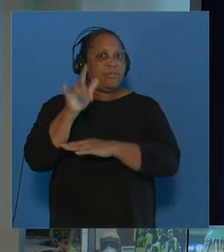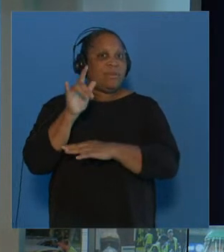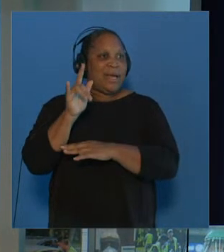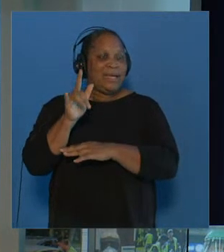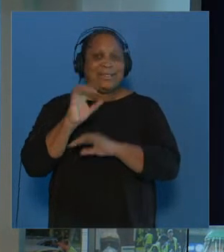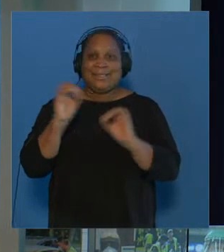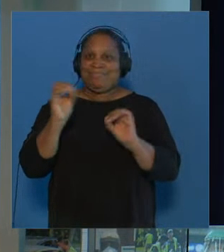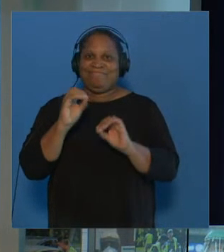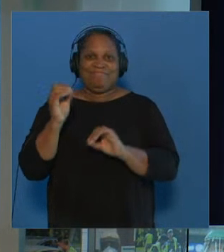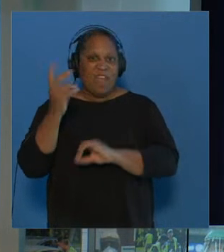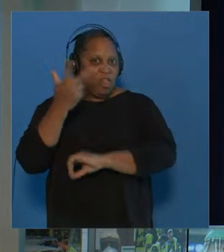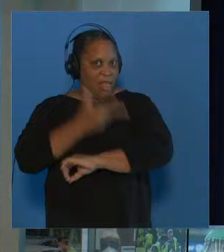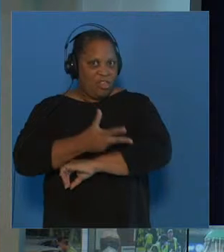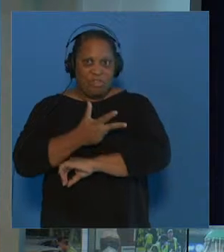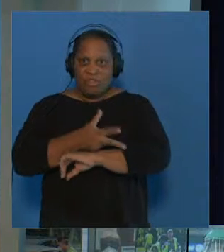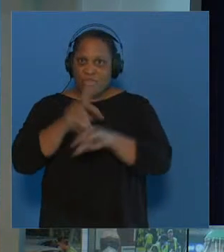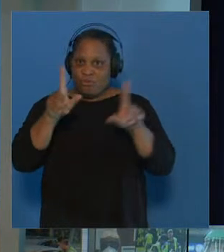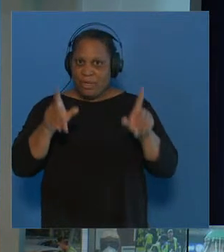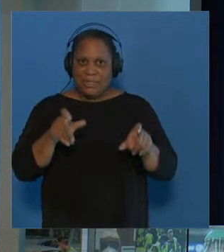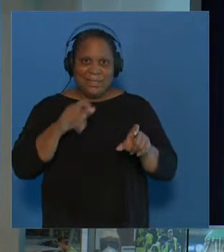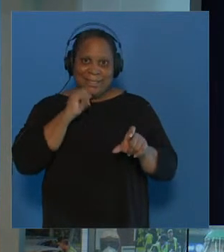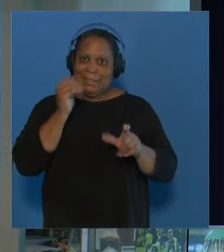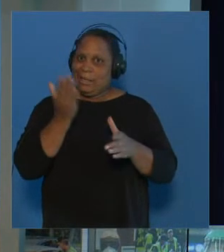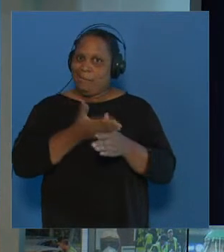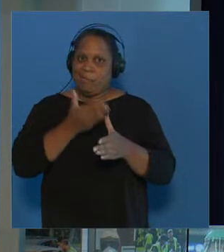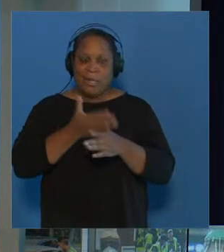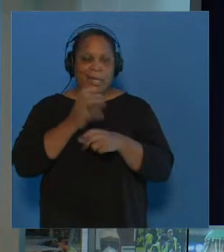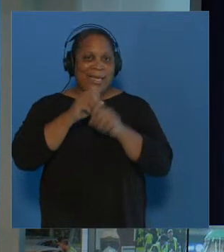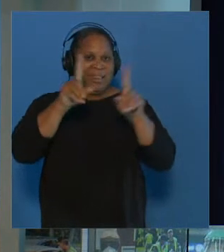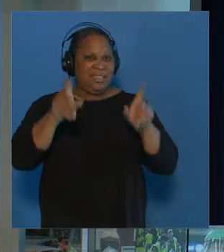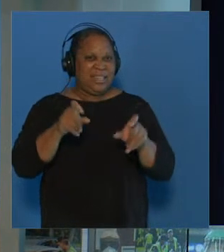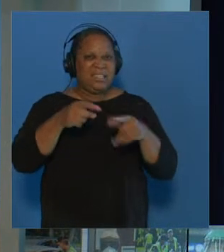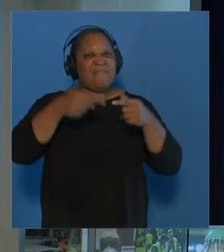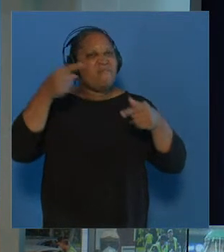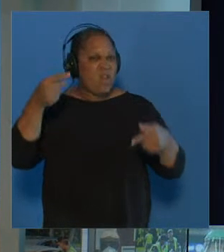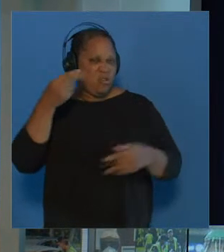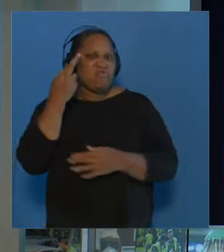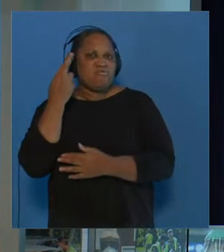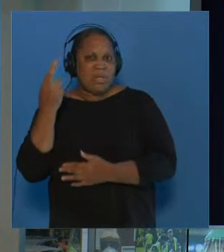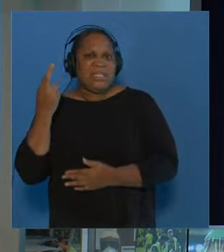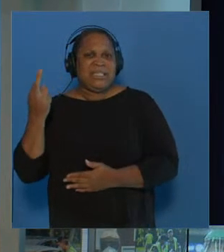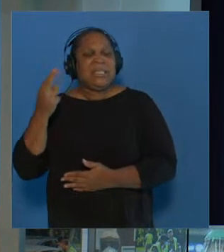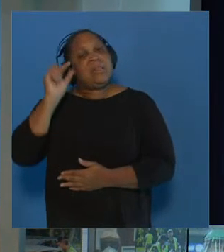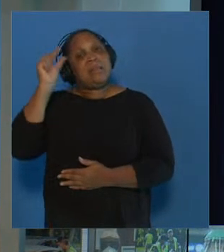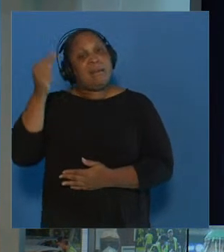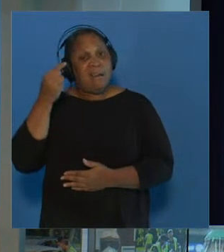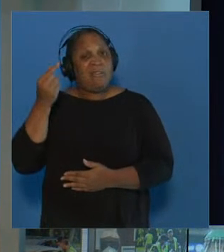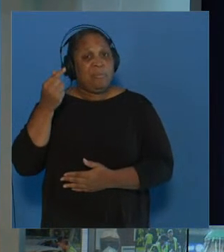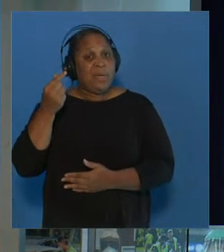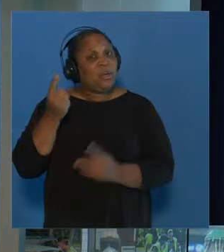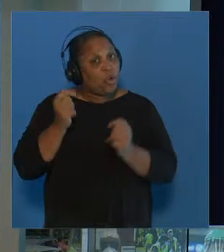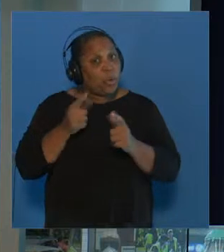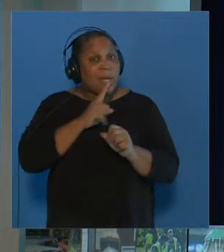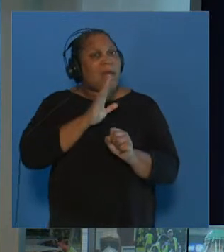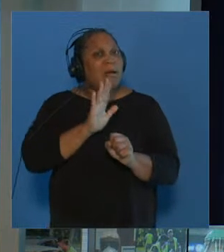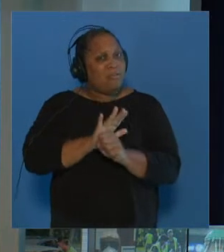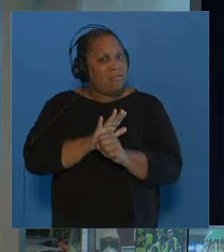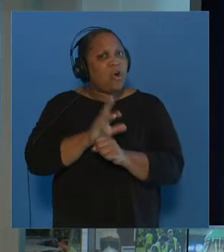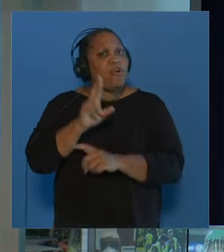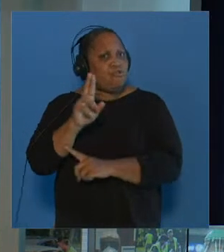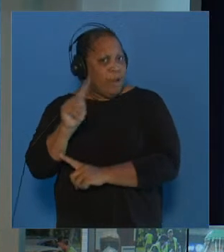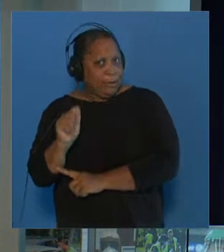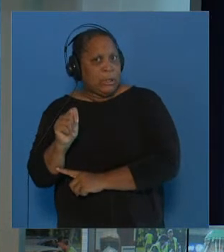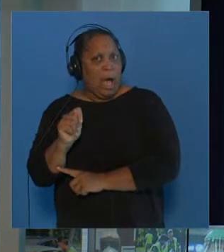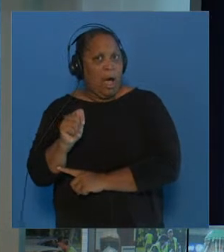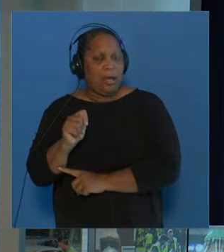day 3 test, or whom didn't bother to get the test for various reasons. Is the government able to quickly confirm in real time